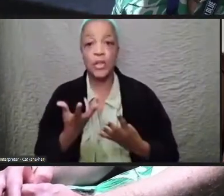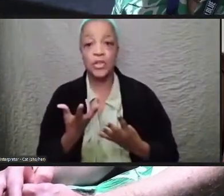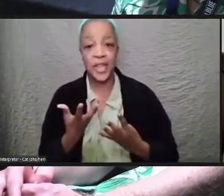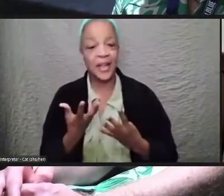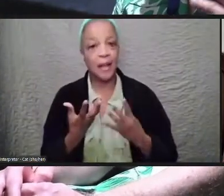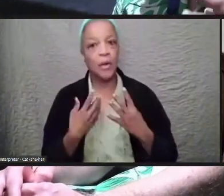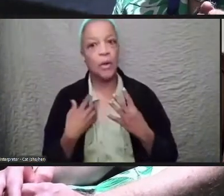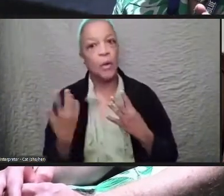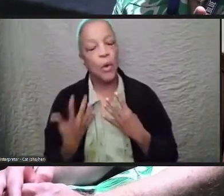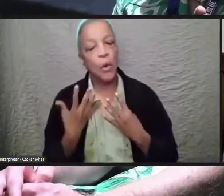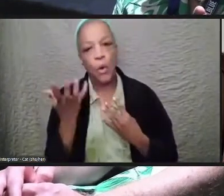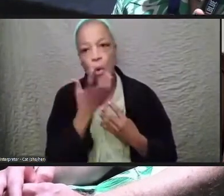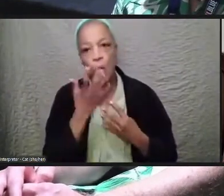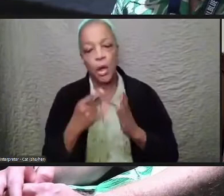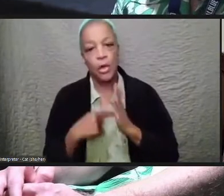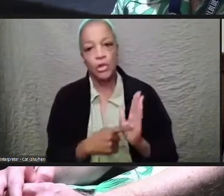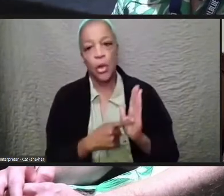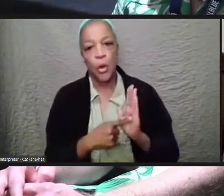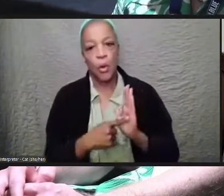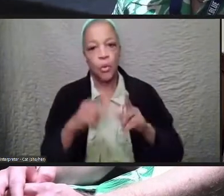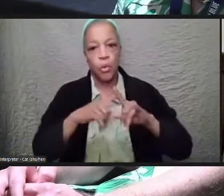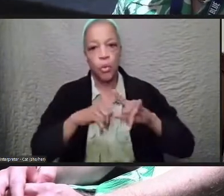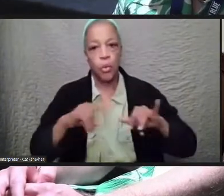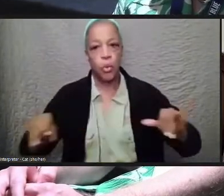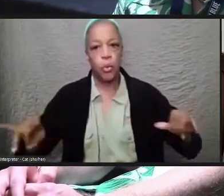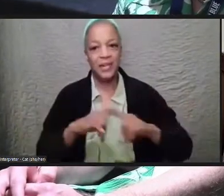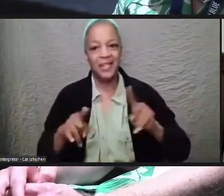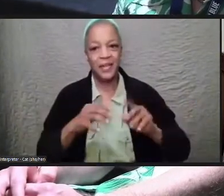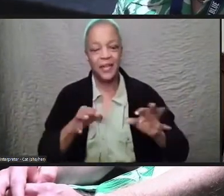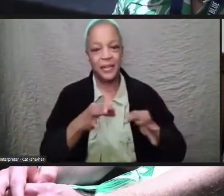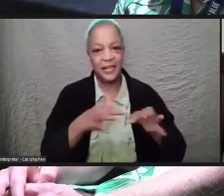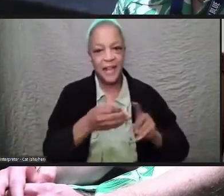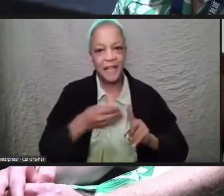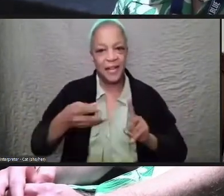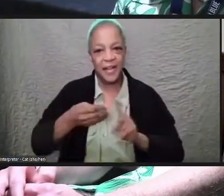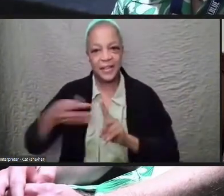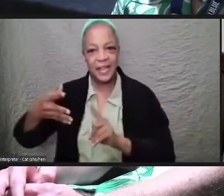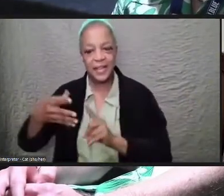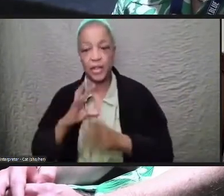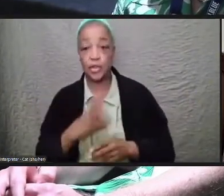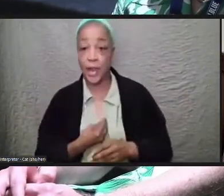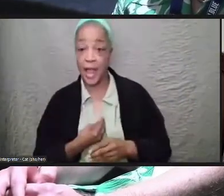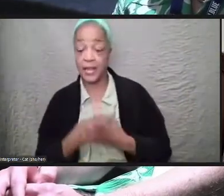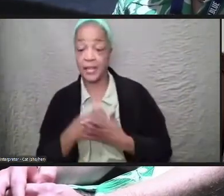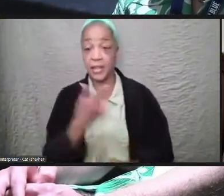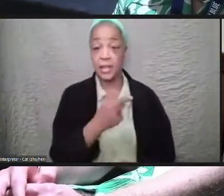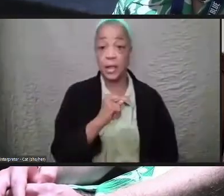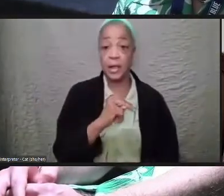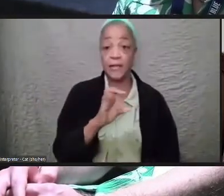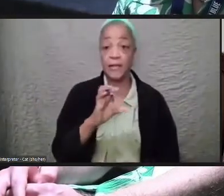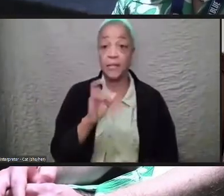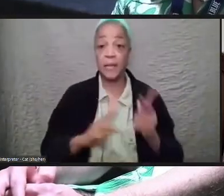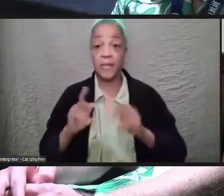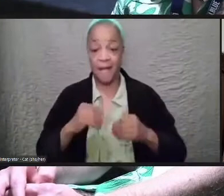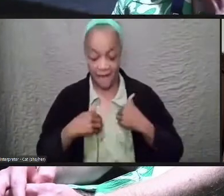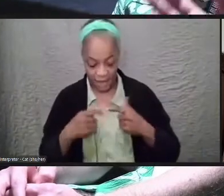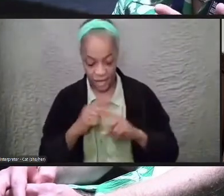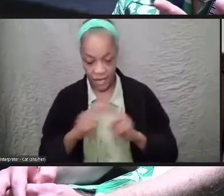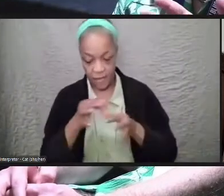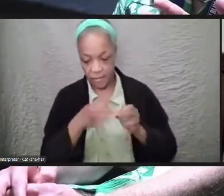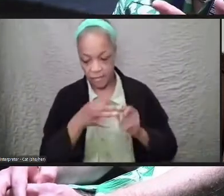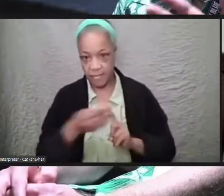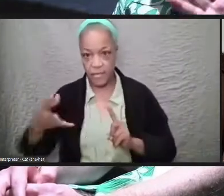It showed a range of the different definitions that trans and gender nonconforming folks had for what